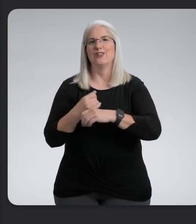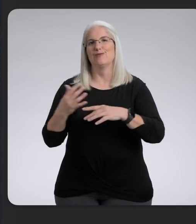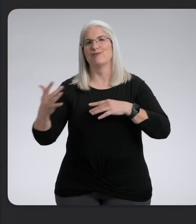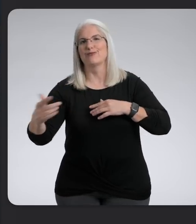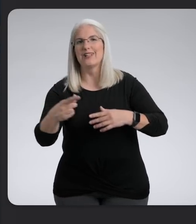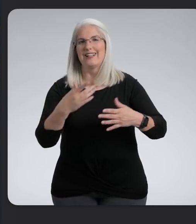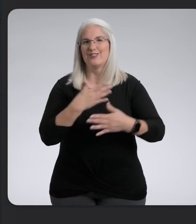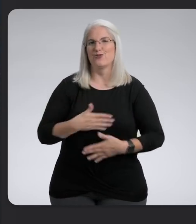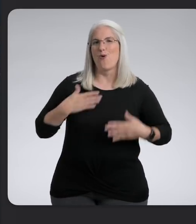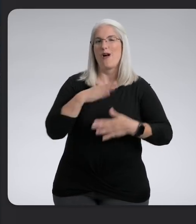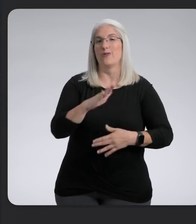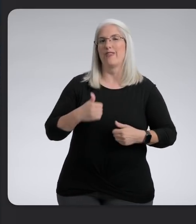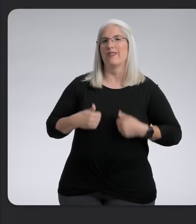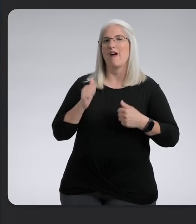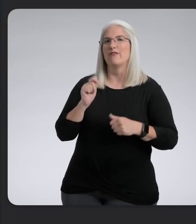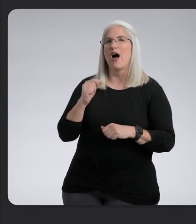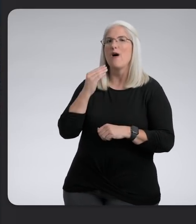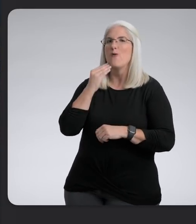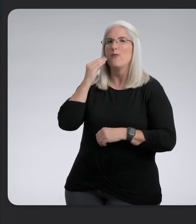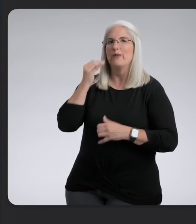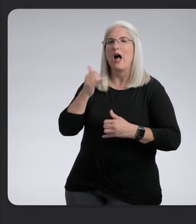more, here's Ya.